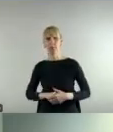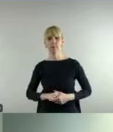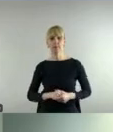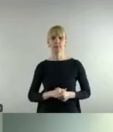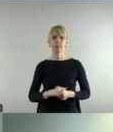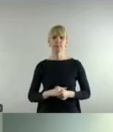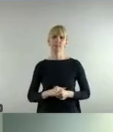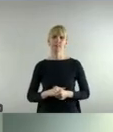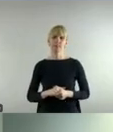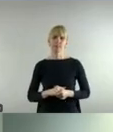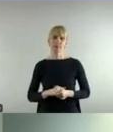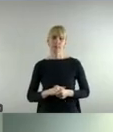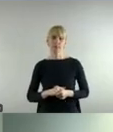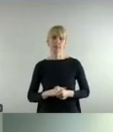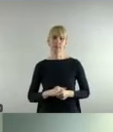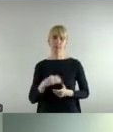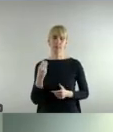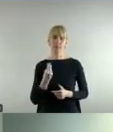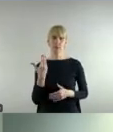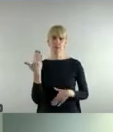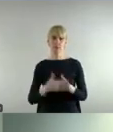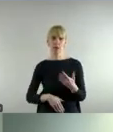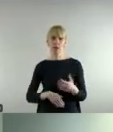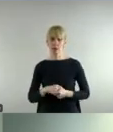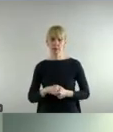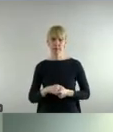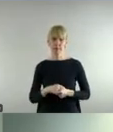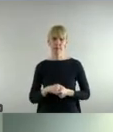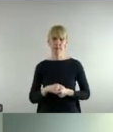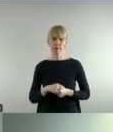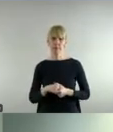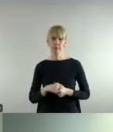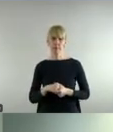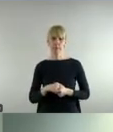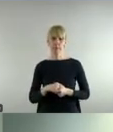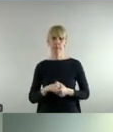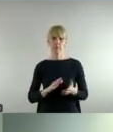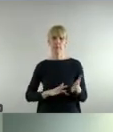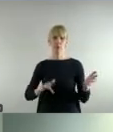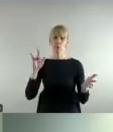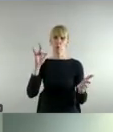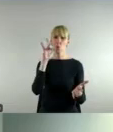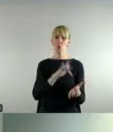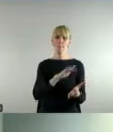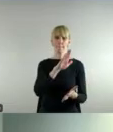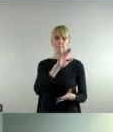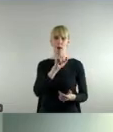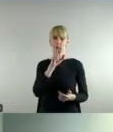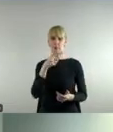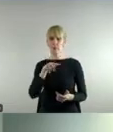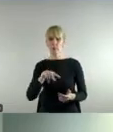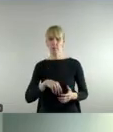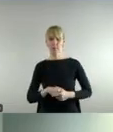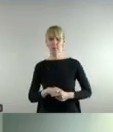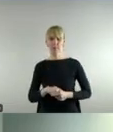So I want to end where I began, in this remote valley in Bardu. So when my old neighbors